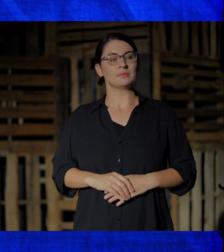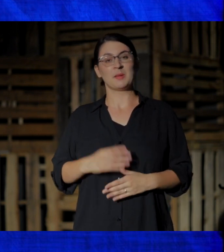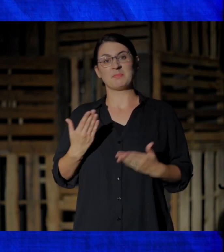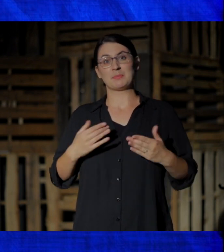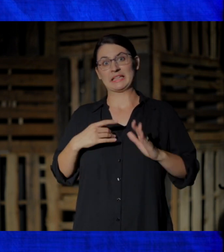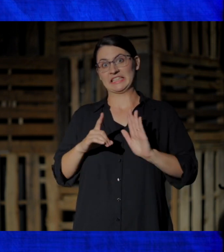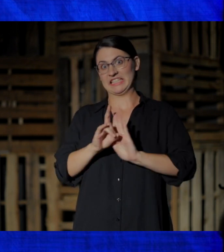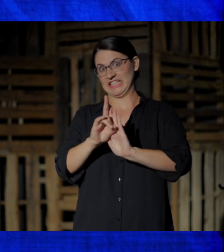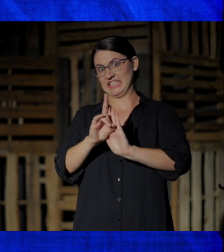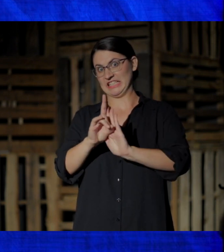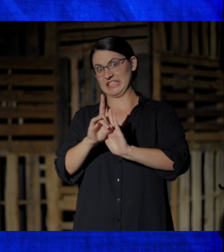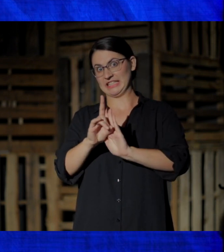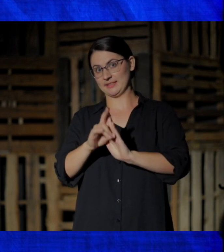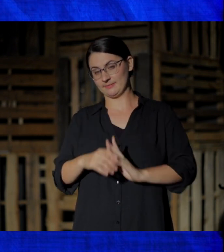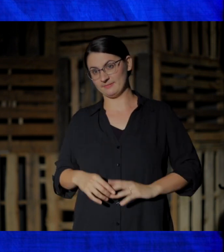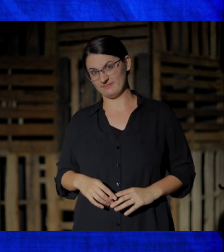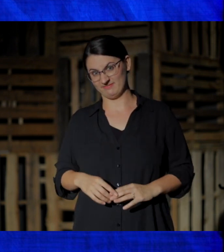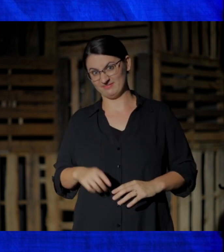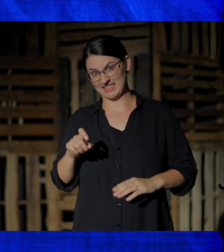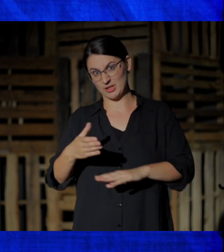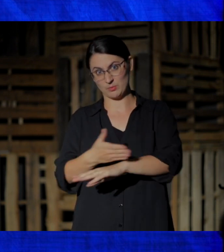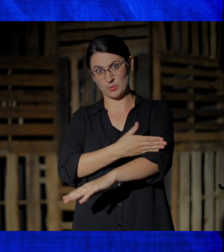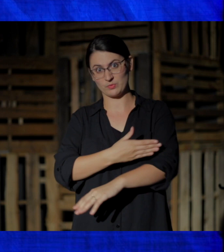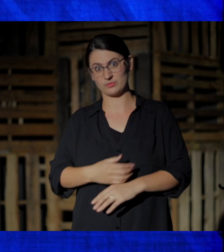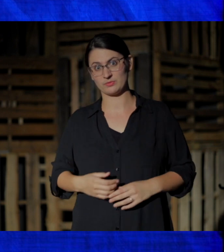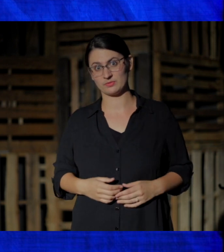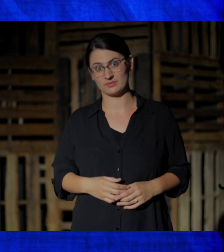And I got in trouble if I came home with a D.